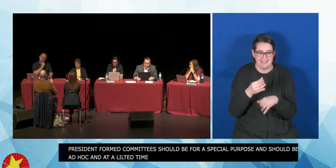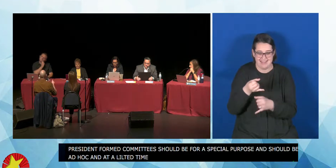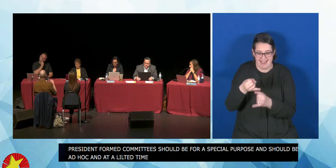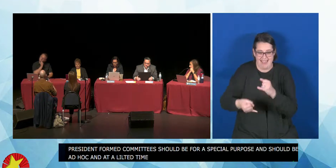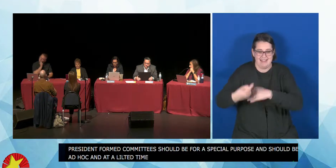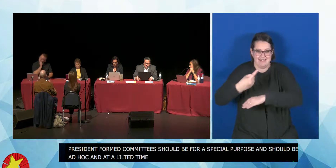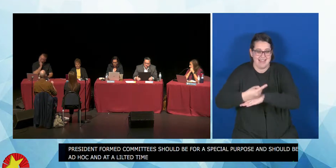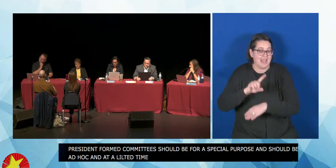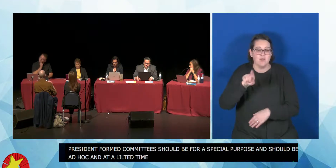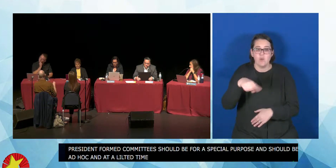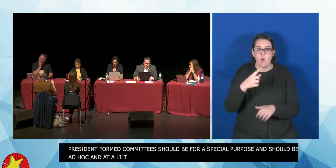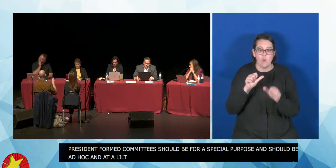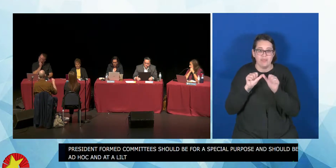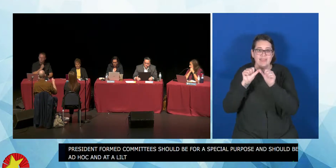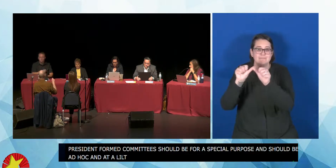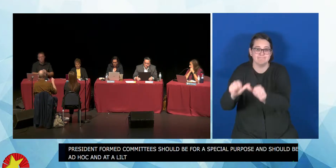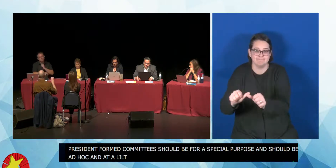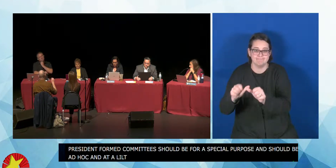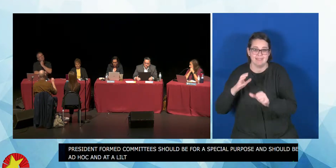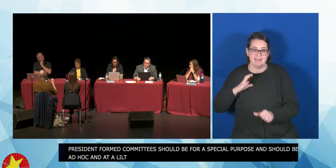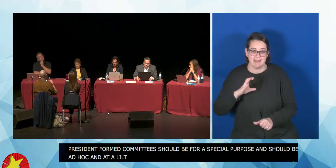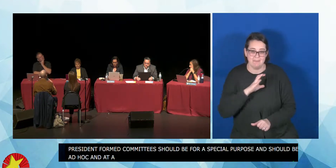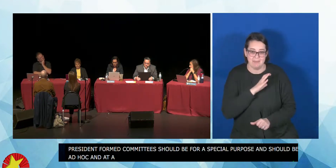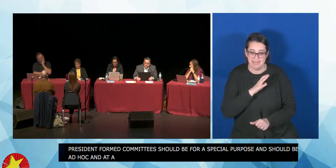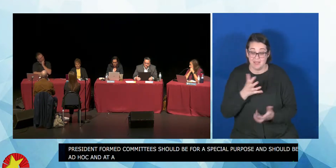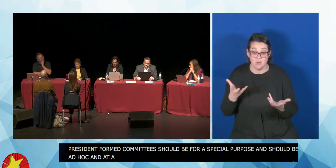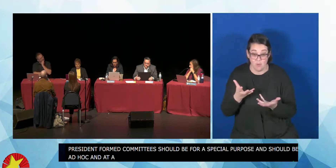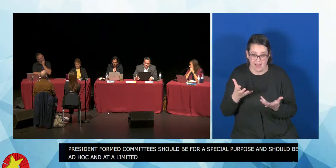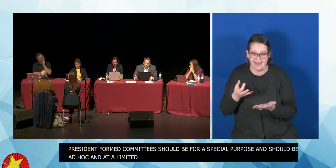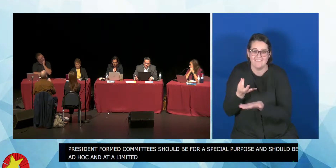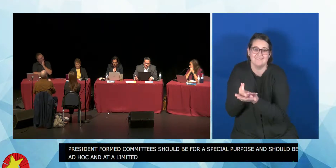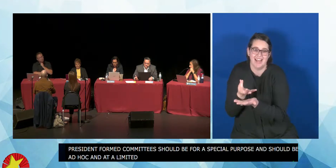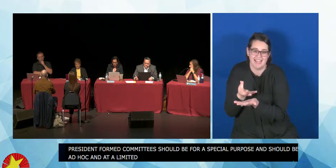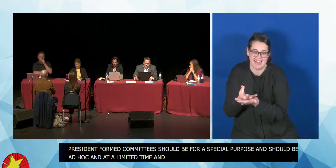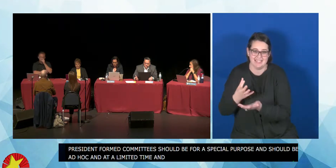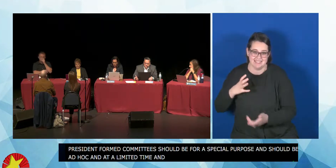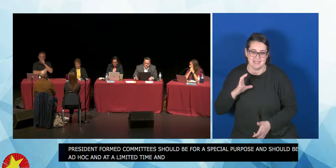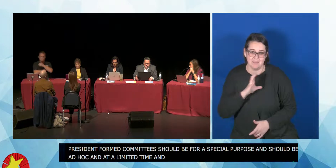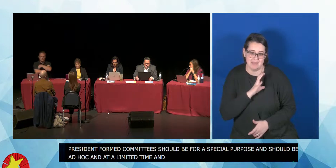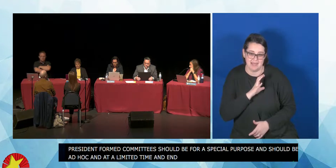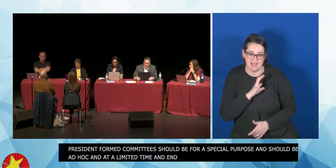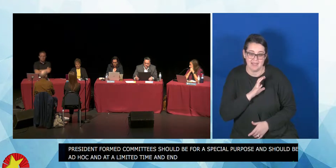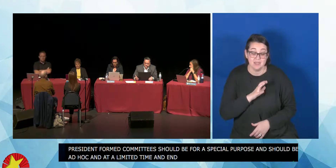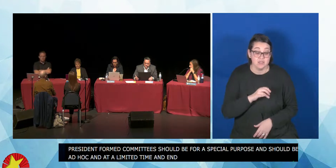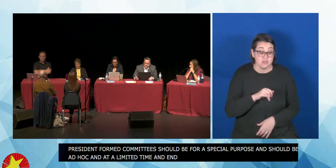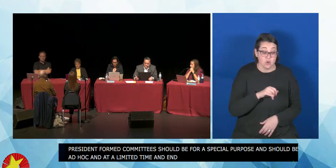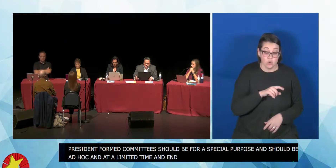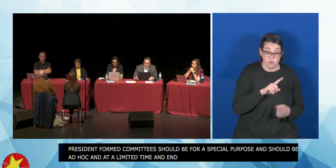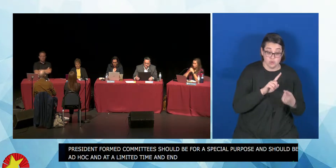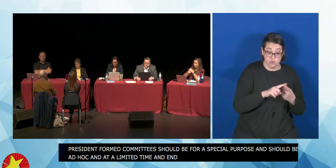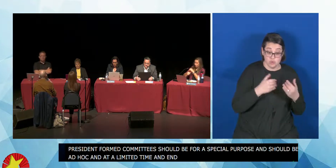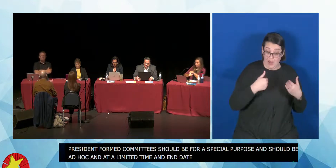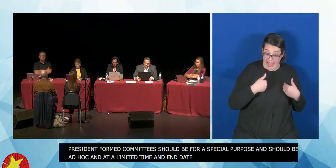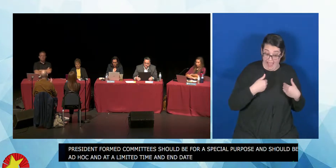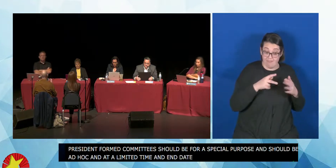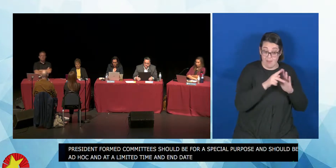is the finance committee. So to continue to have a policy committee, or to have a policy